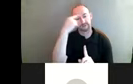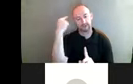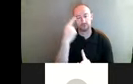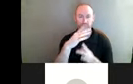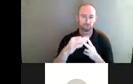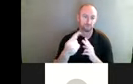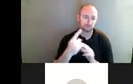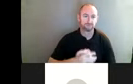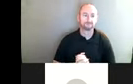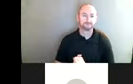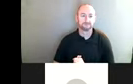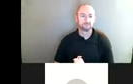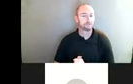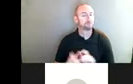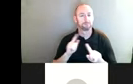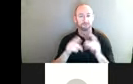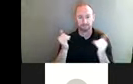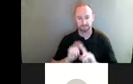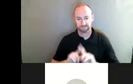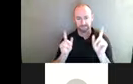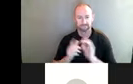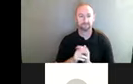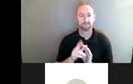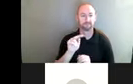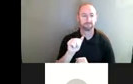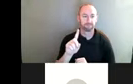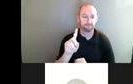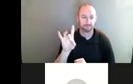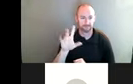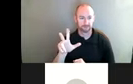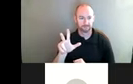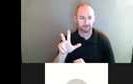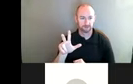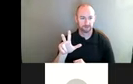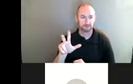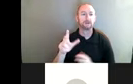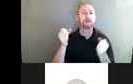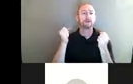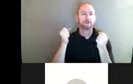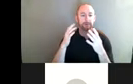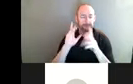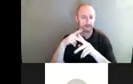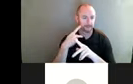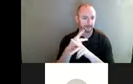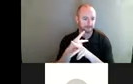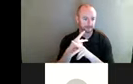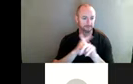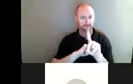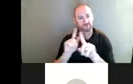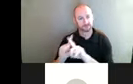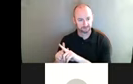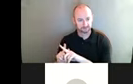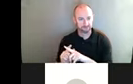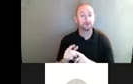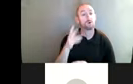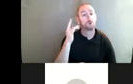option. But things have changed. NAD 83 has very many flavors, mainly